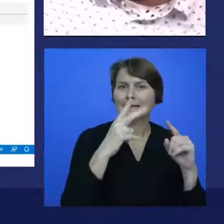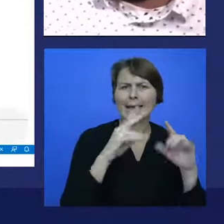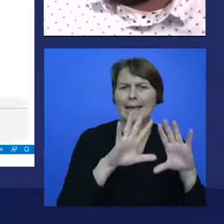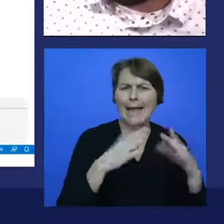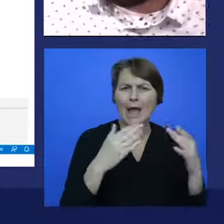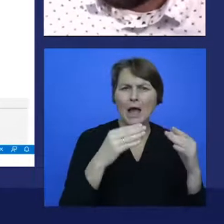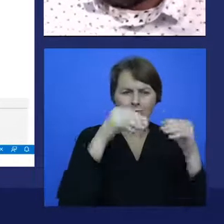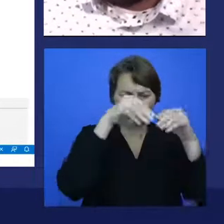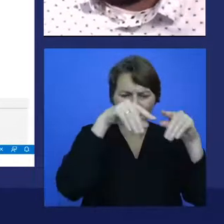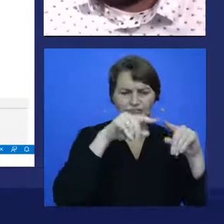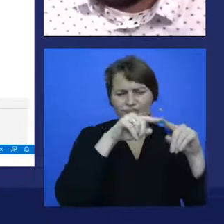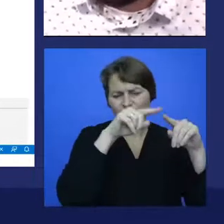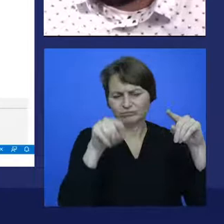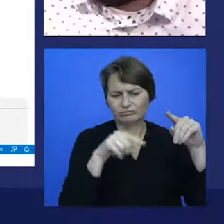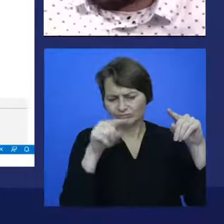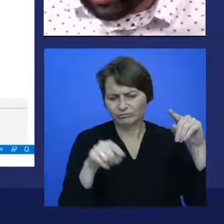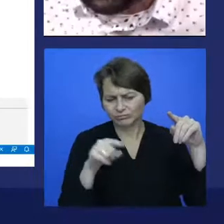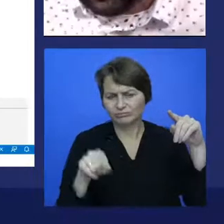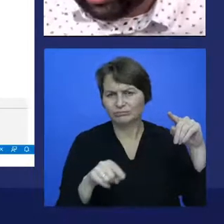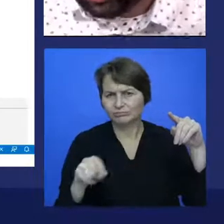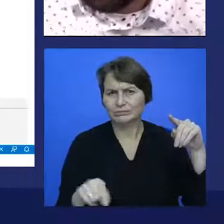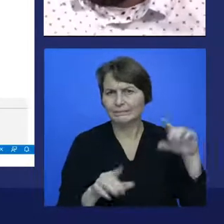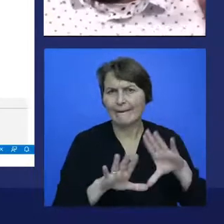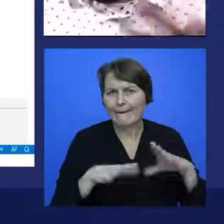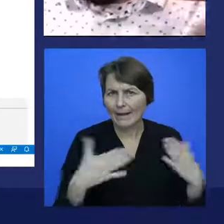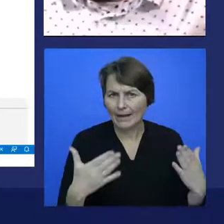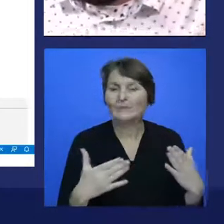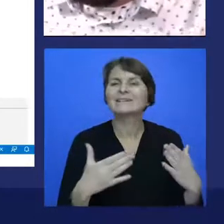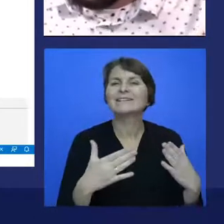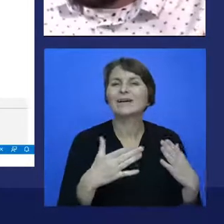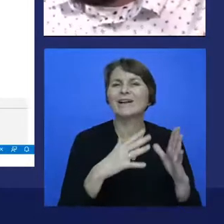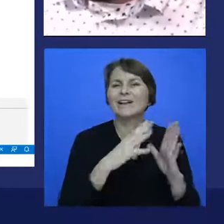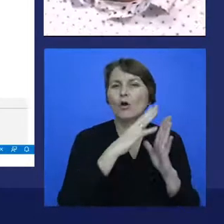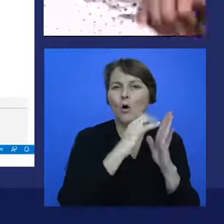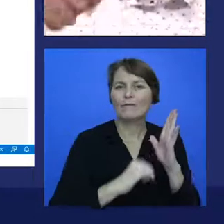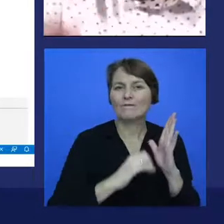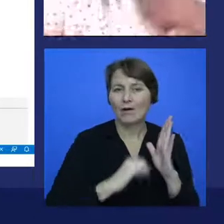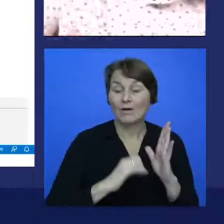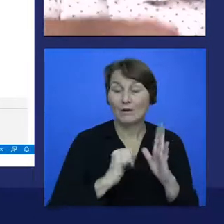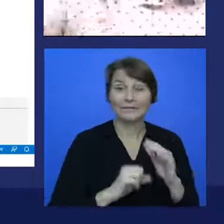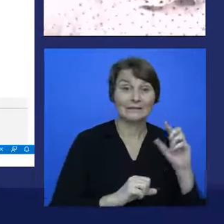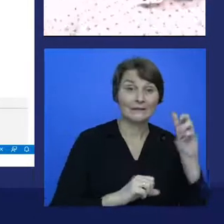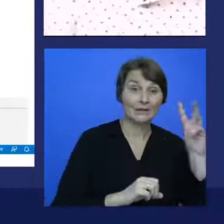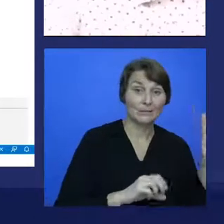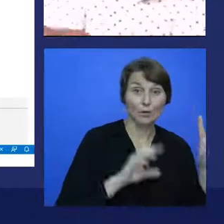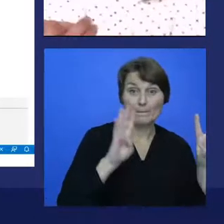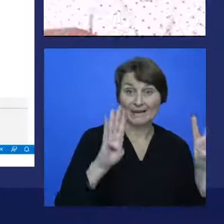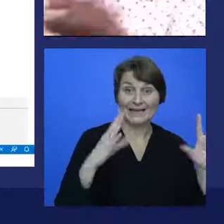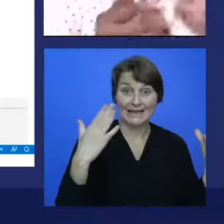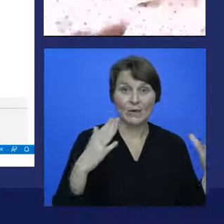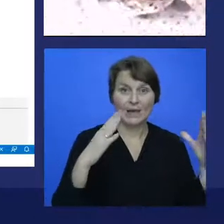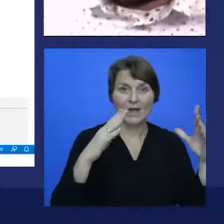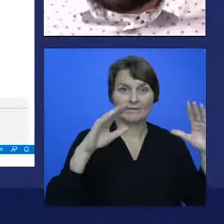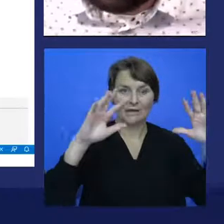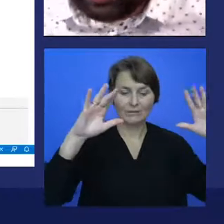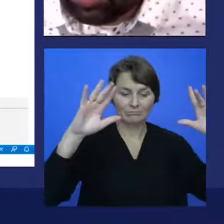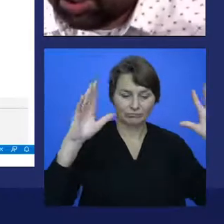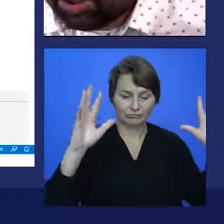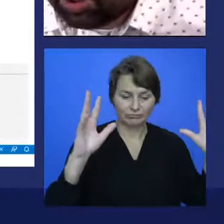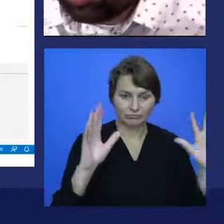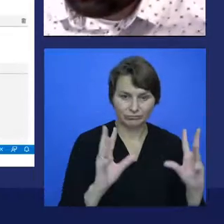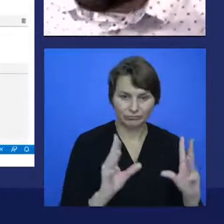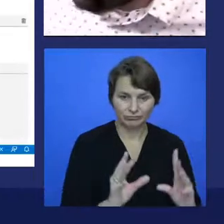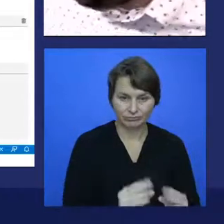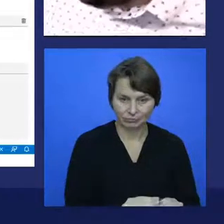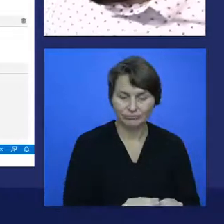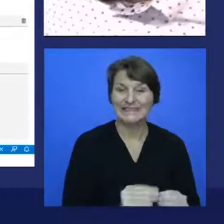loss dot backward, and all you need to do is subtract this from the current W's and B's, and you keep doing this until their loss goes to as